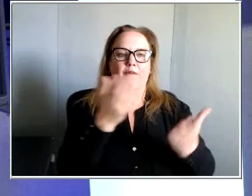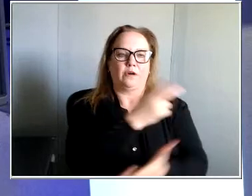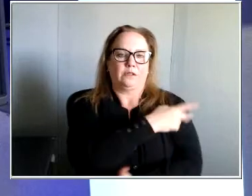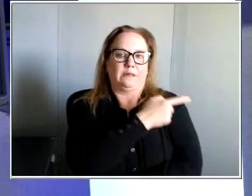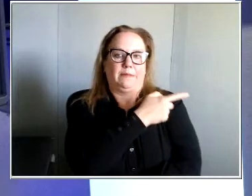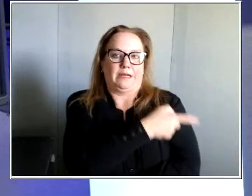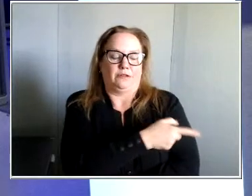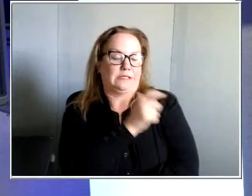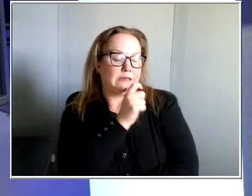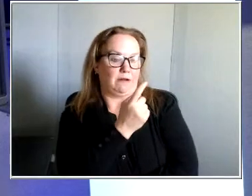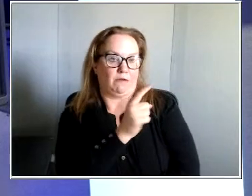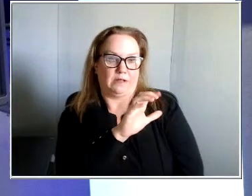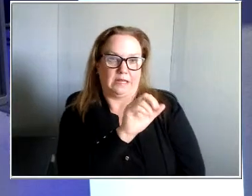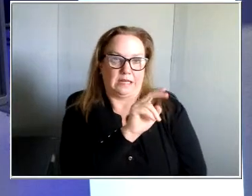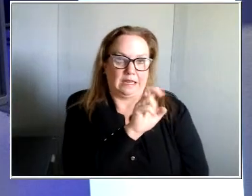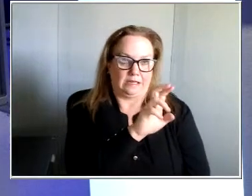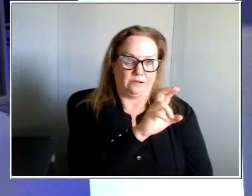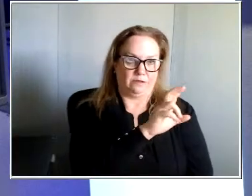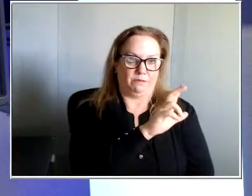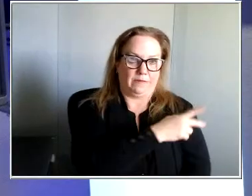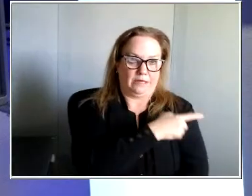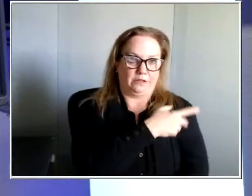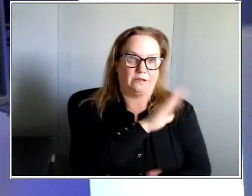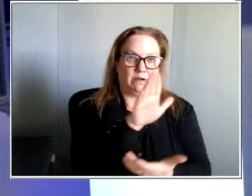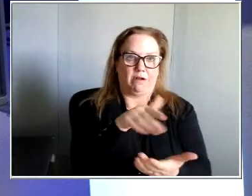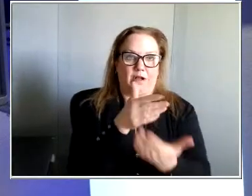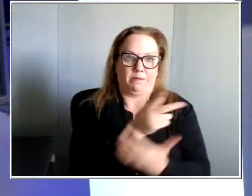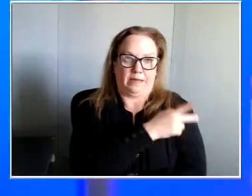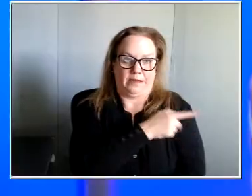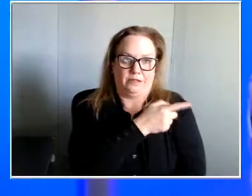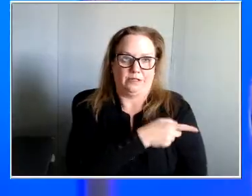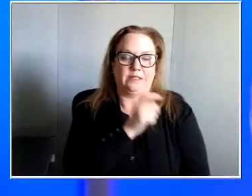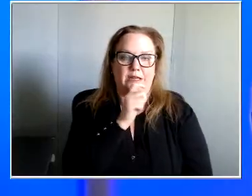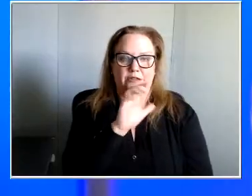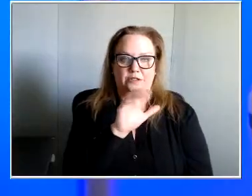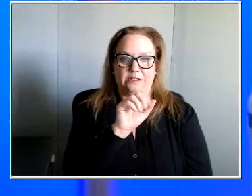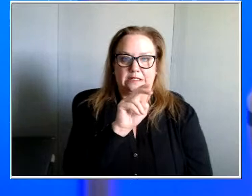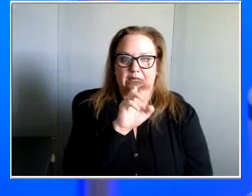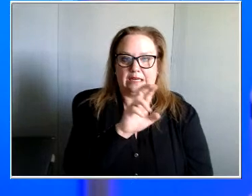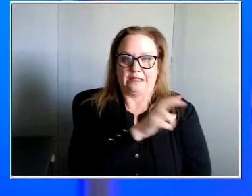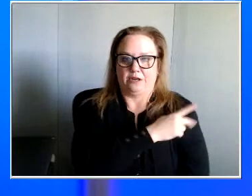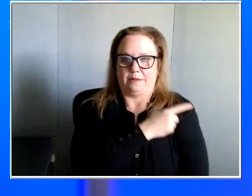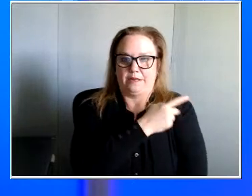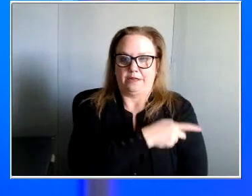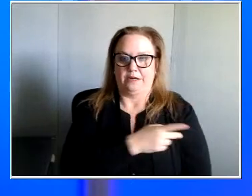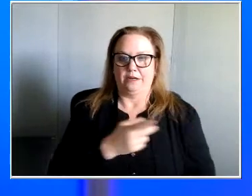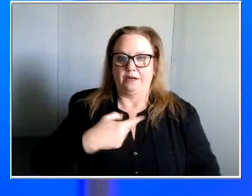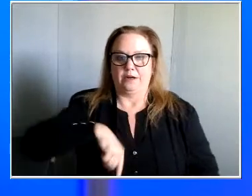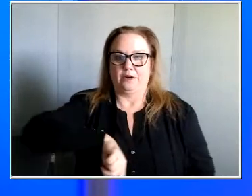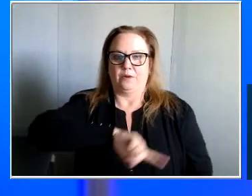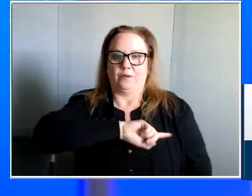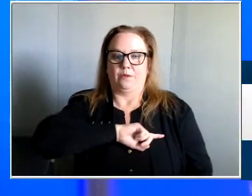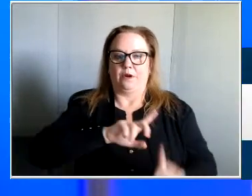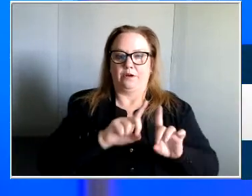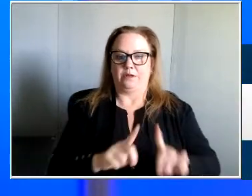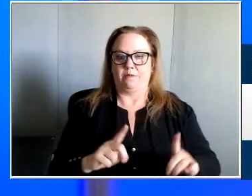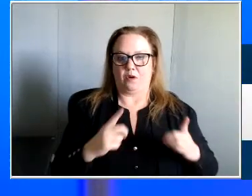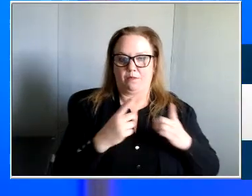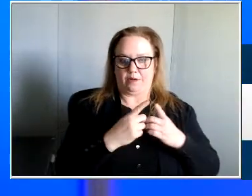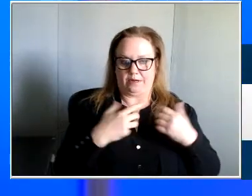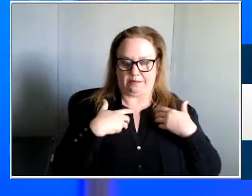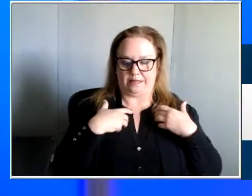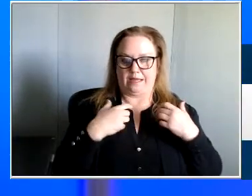just cancer patients, but really all patients. You're right, not just cancer patients. So we're a department of the health